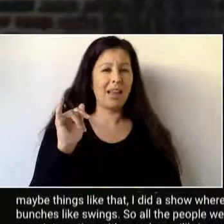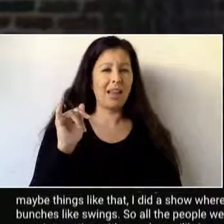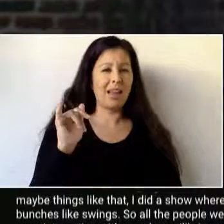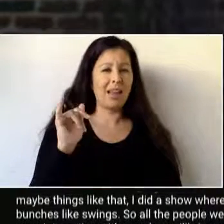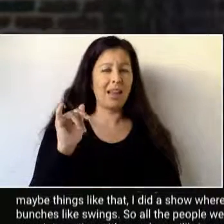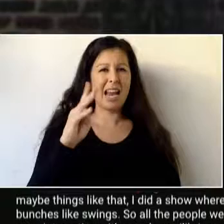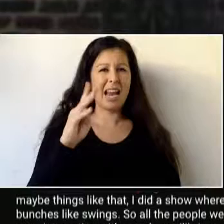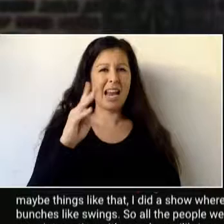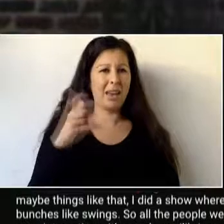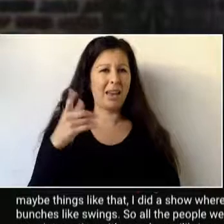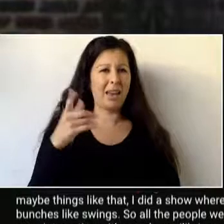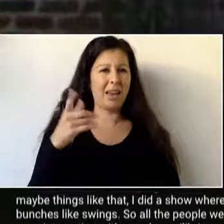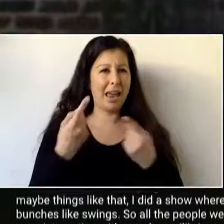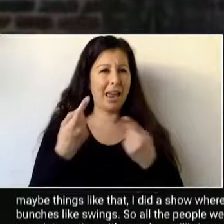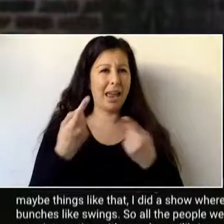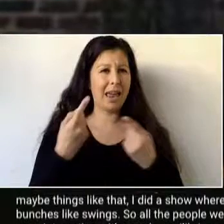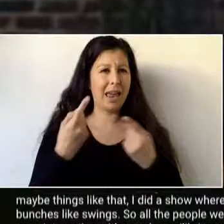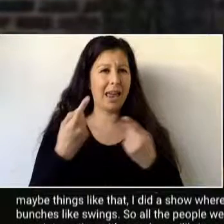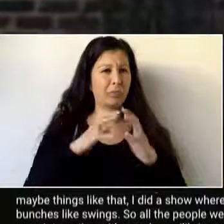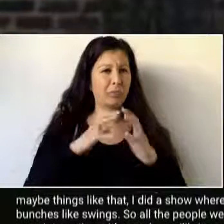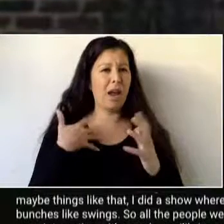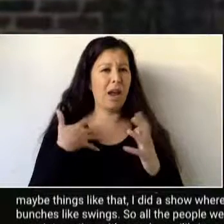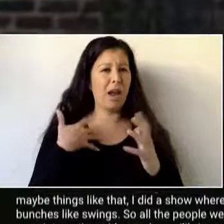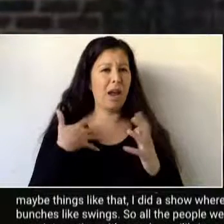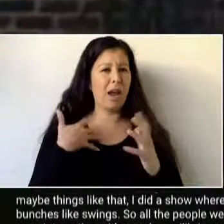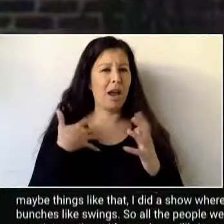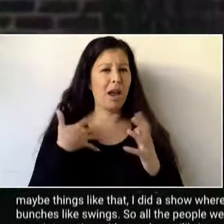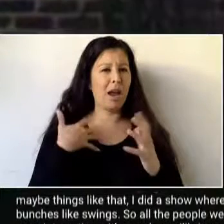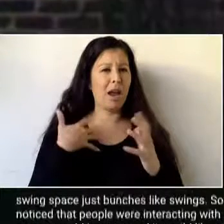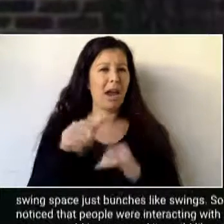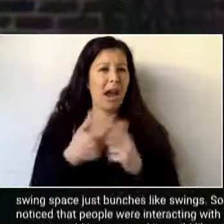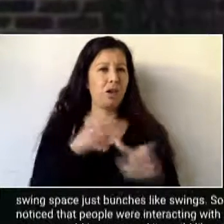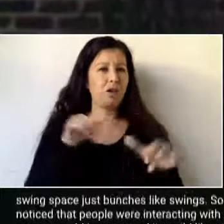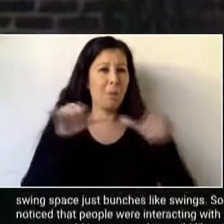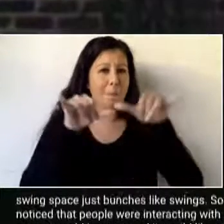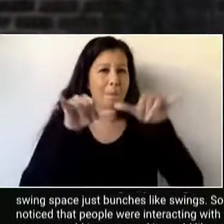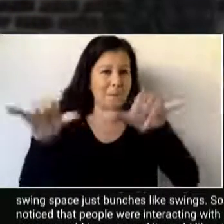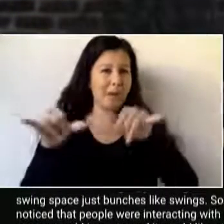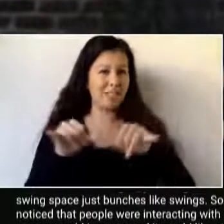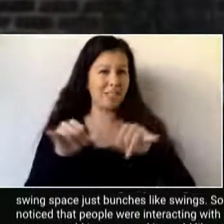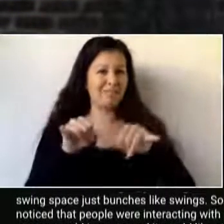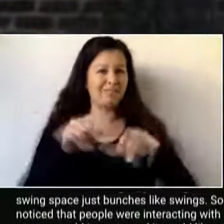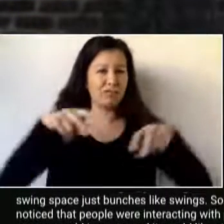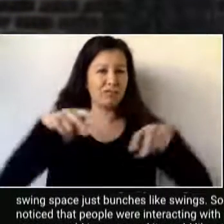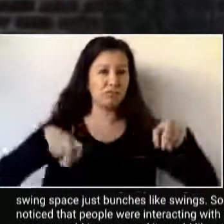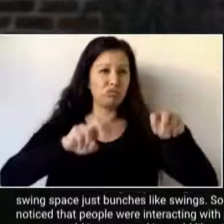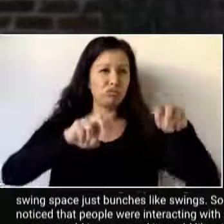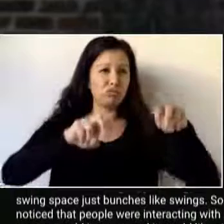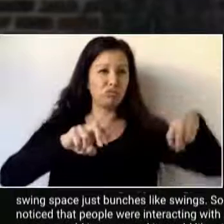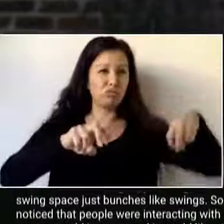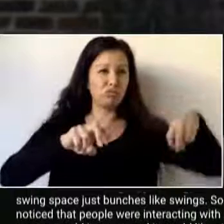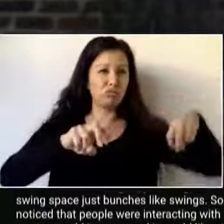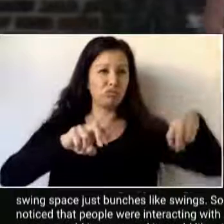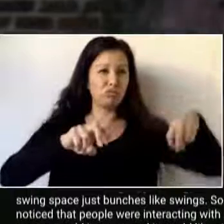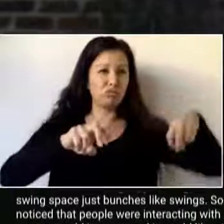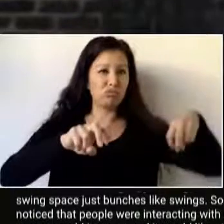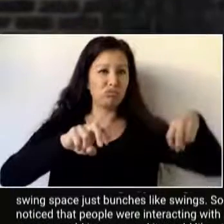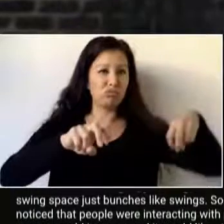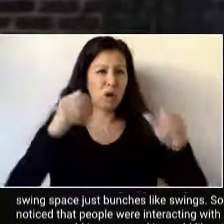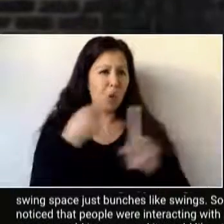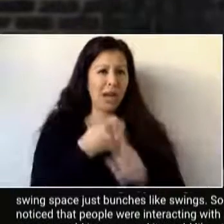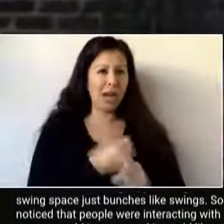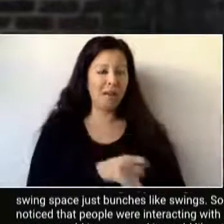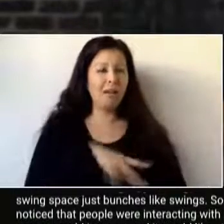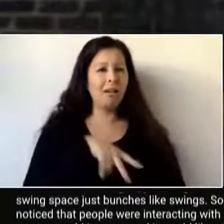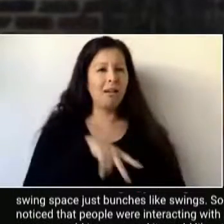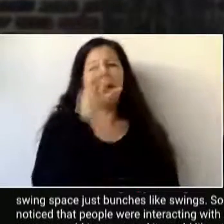here. And I was like, I wanted to be able to figure out how to measure that and like project that onto into projections